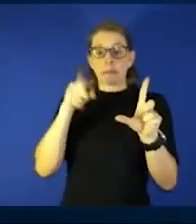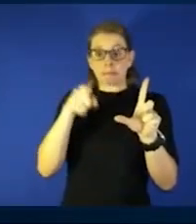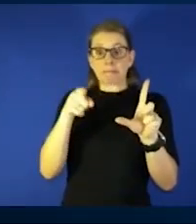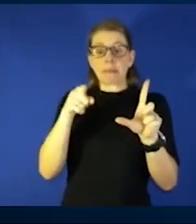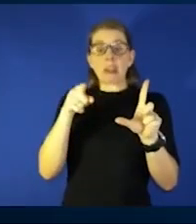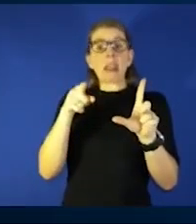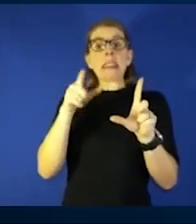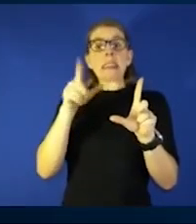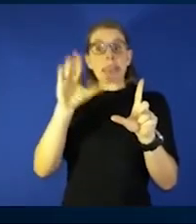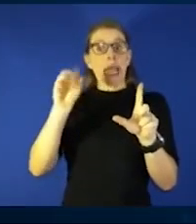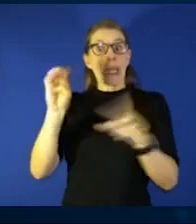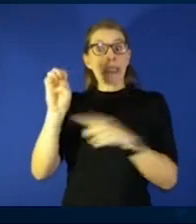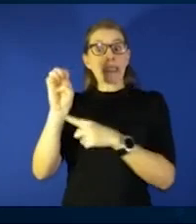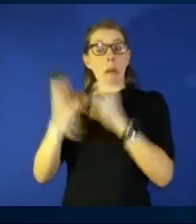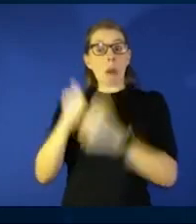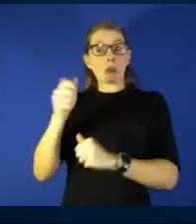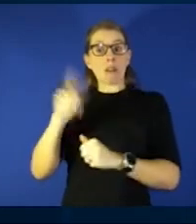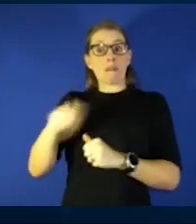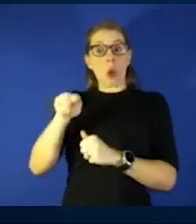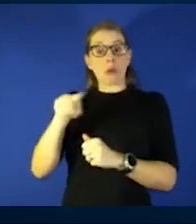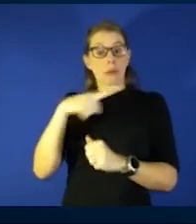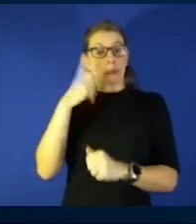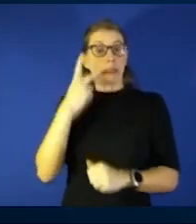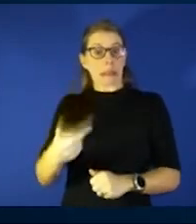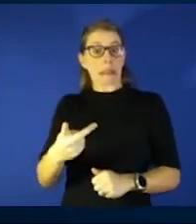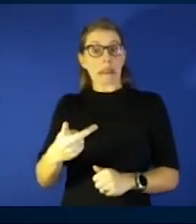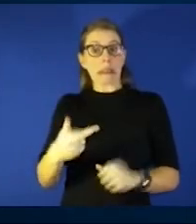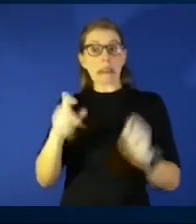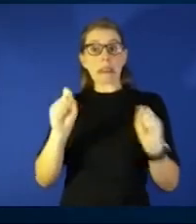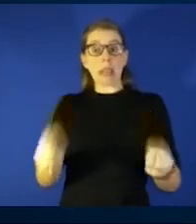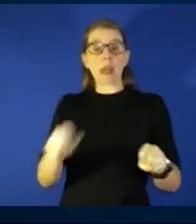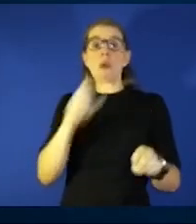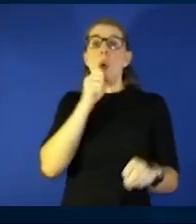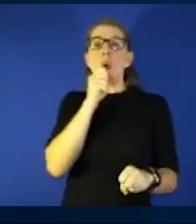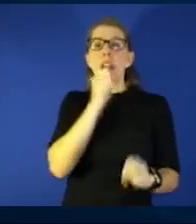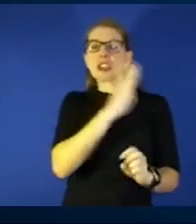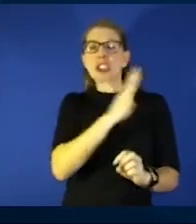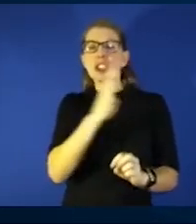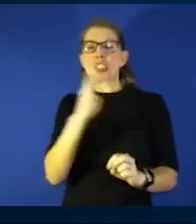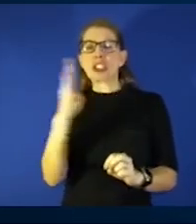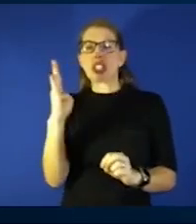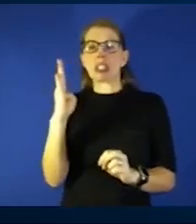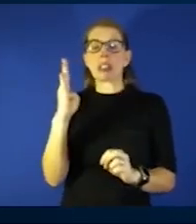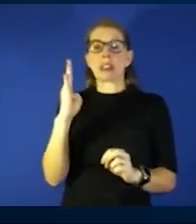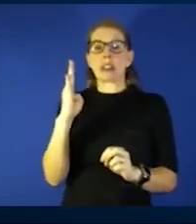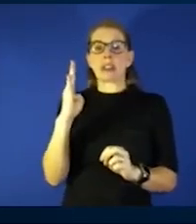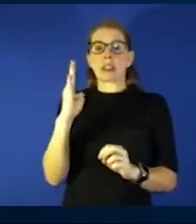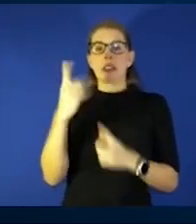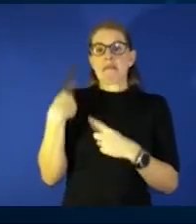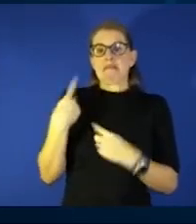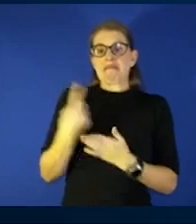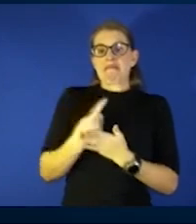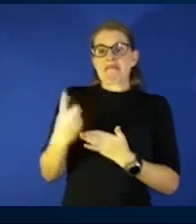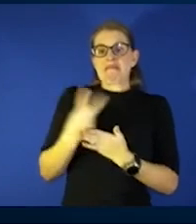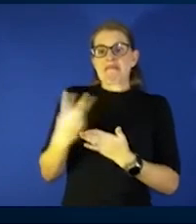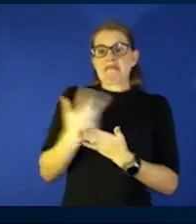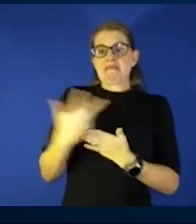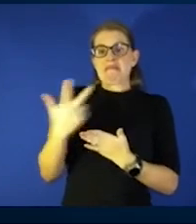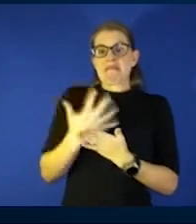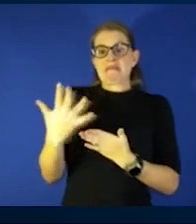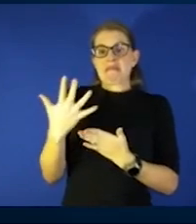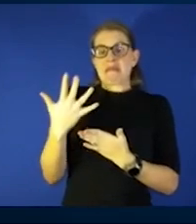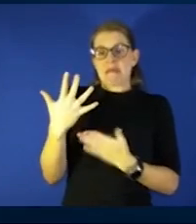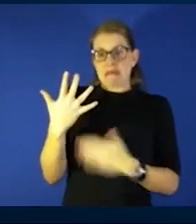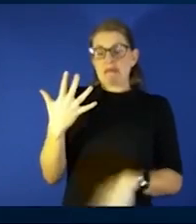there you can see you know where all the oranges those are the last few weeks five six weeks or more